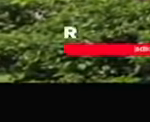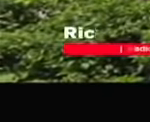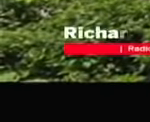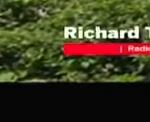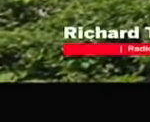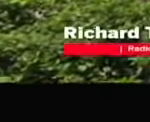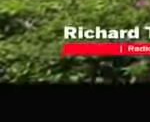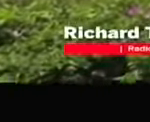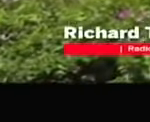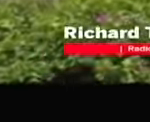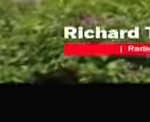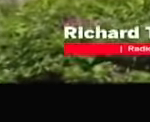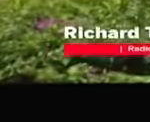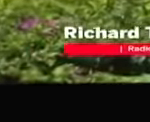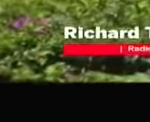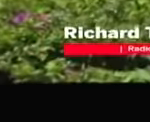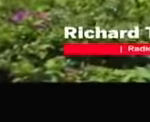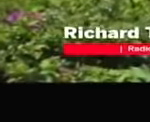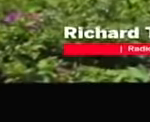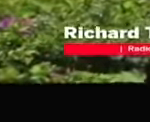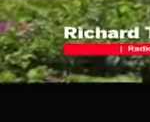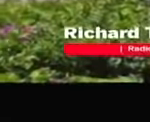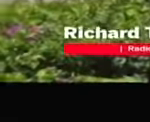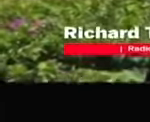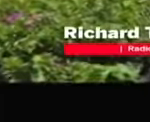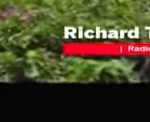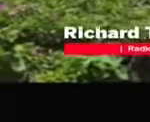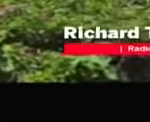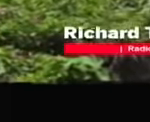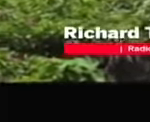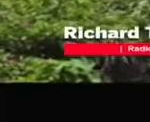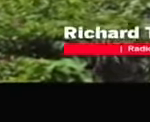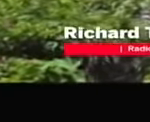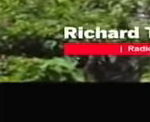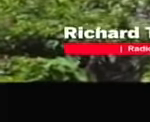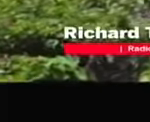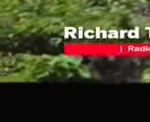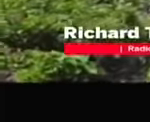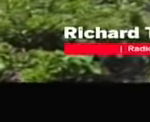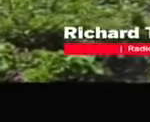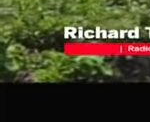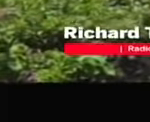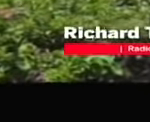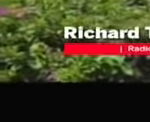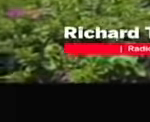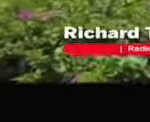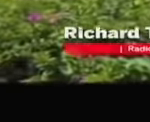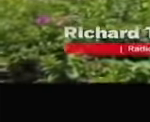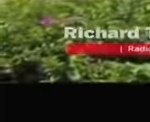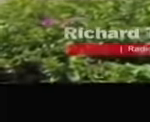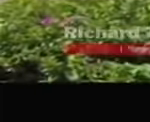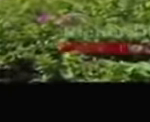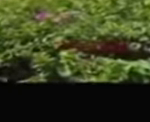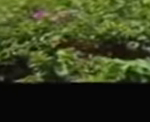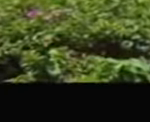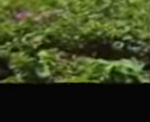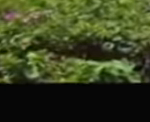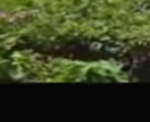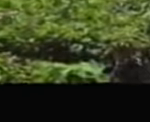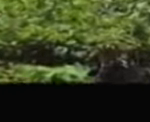This is Richard Trumpet. Now, we know you have your concerns about the COVID-19 vaccine. So today, the Ministry of Health came downtown